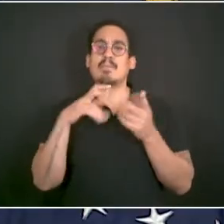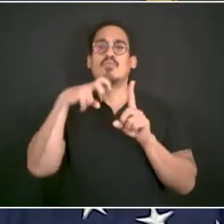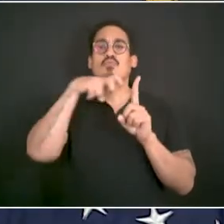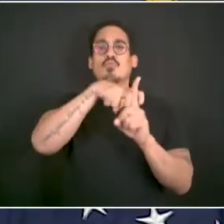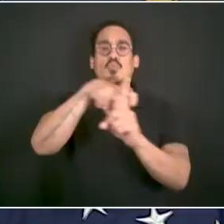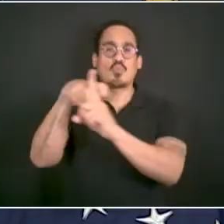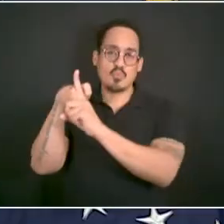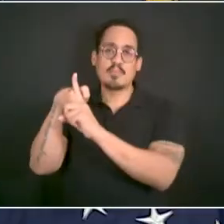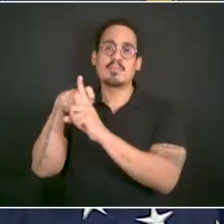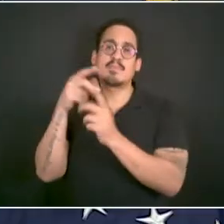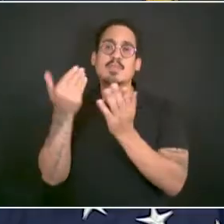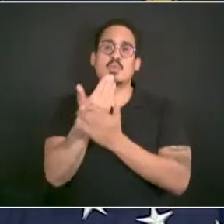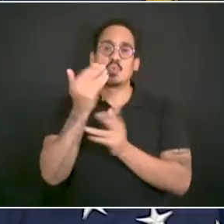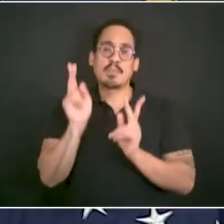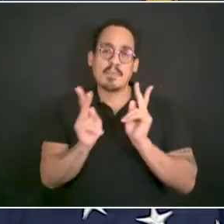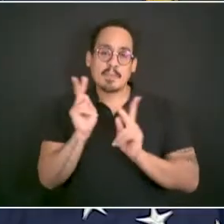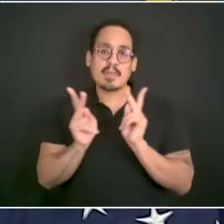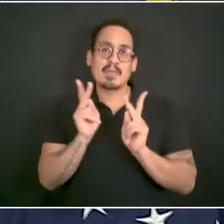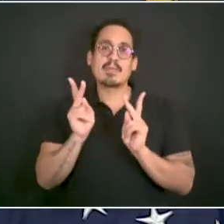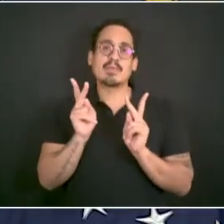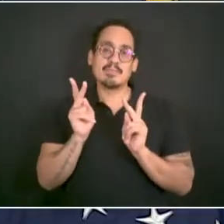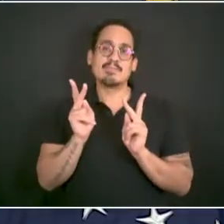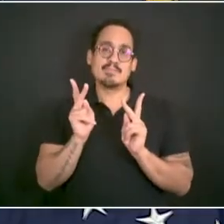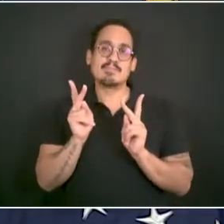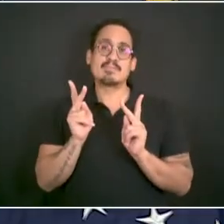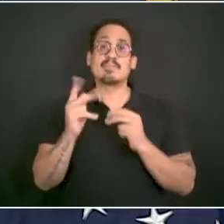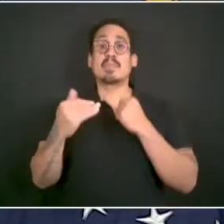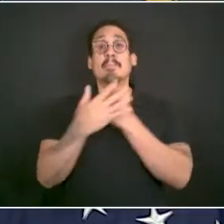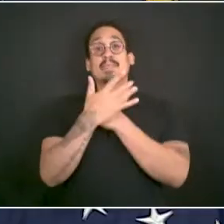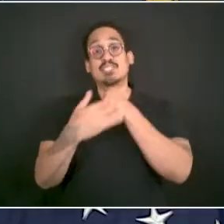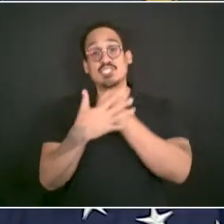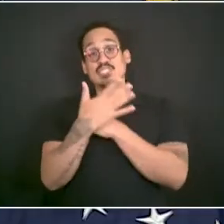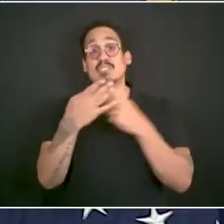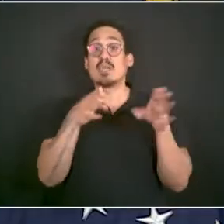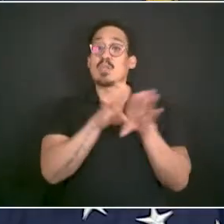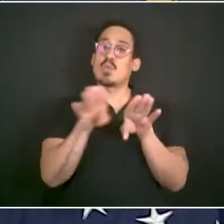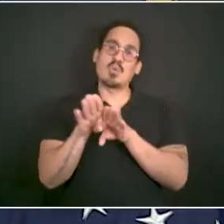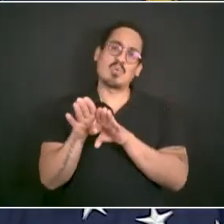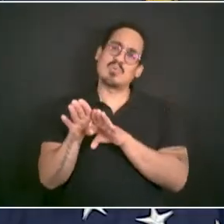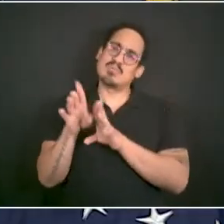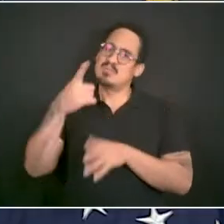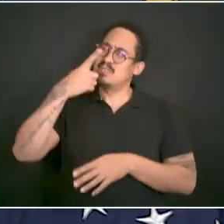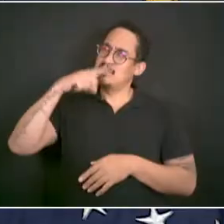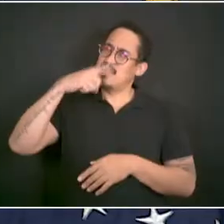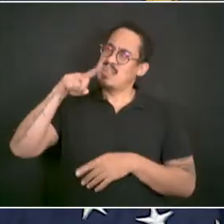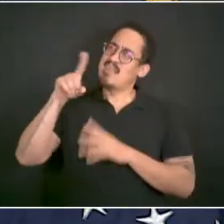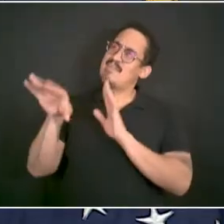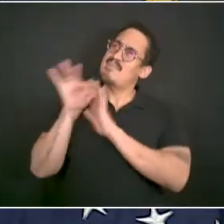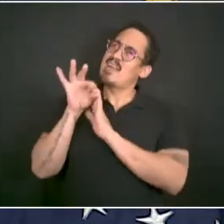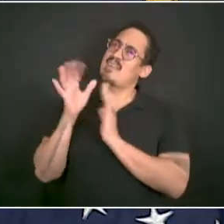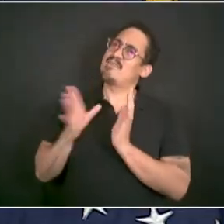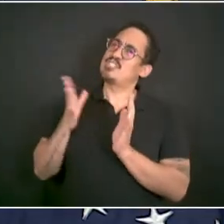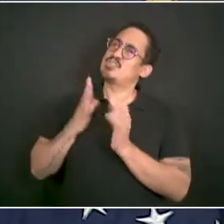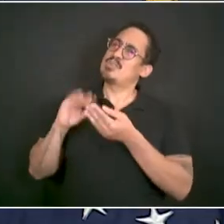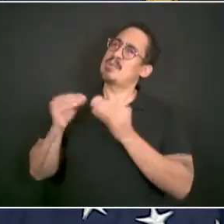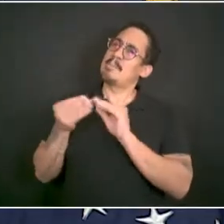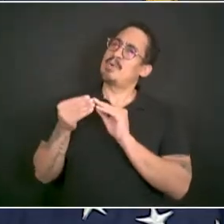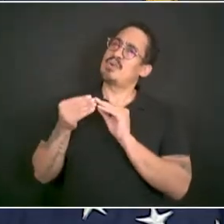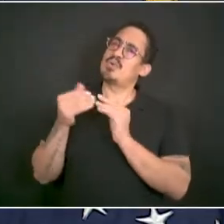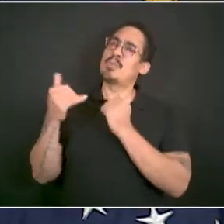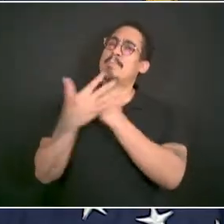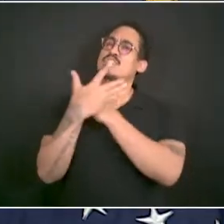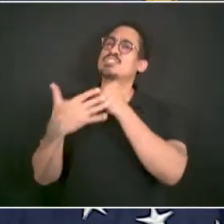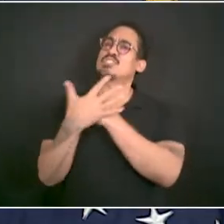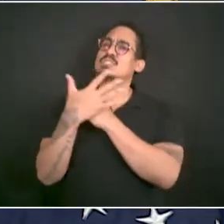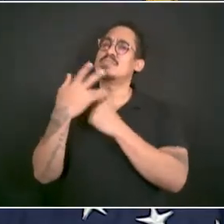to our beaches and pools, but let's come up with can we get an official number of where are we with our beaches and pools? I don't